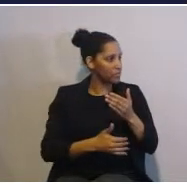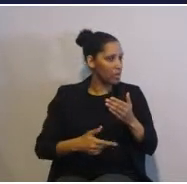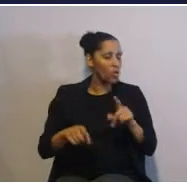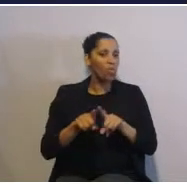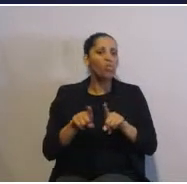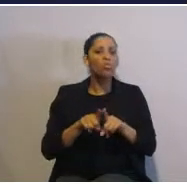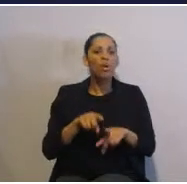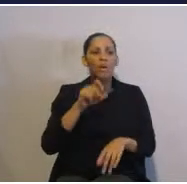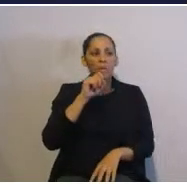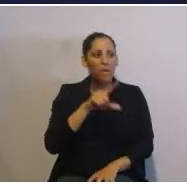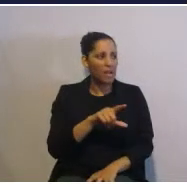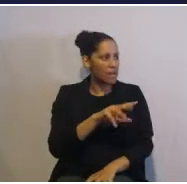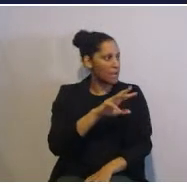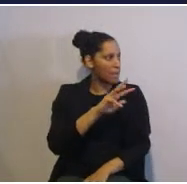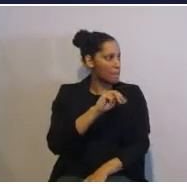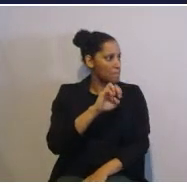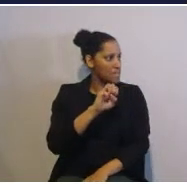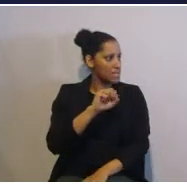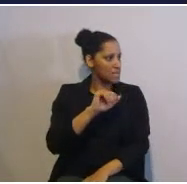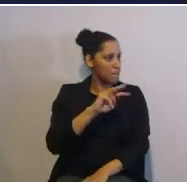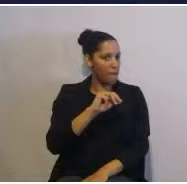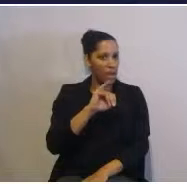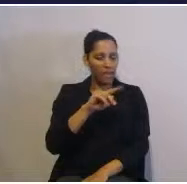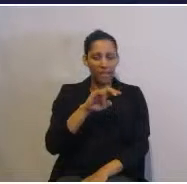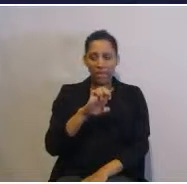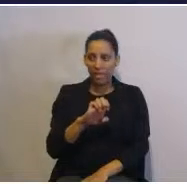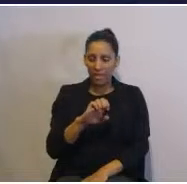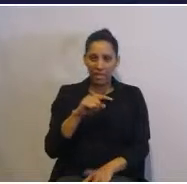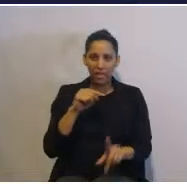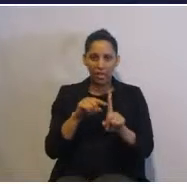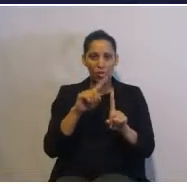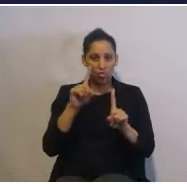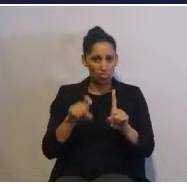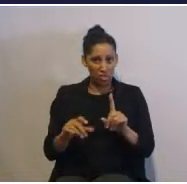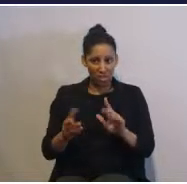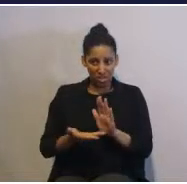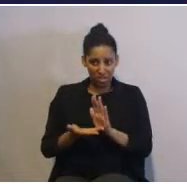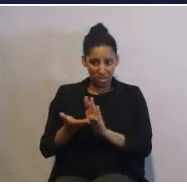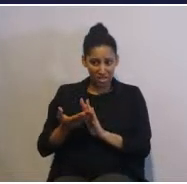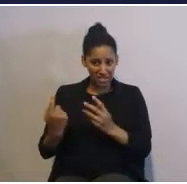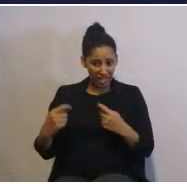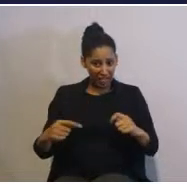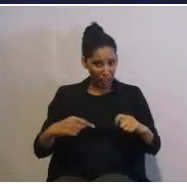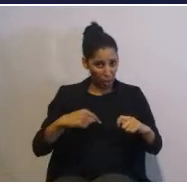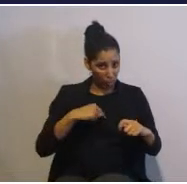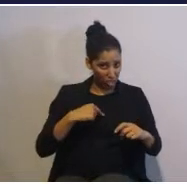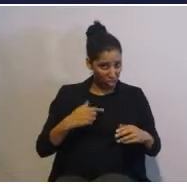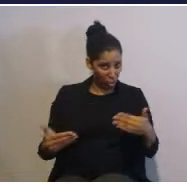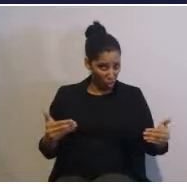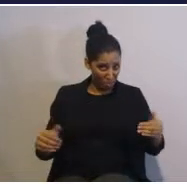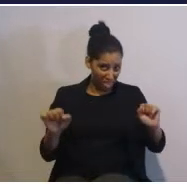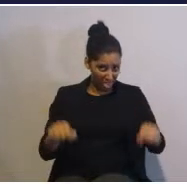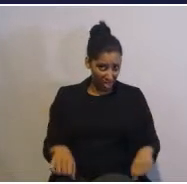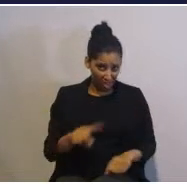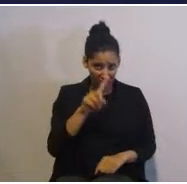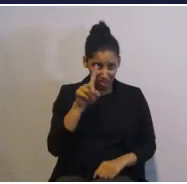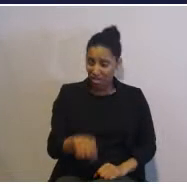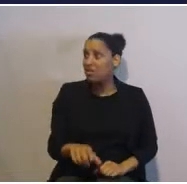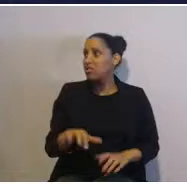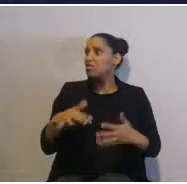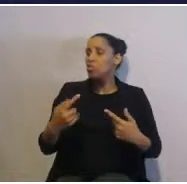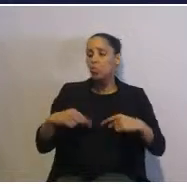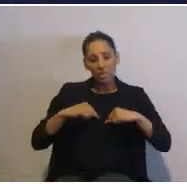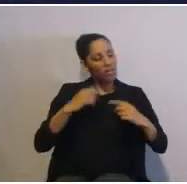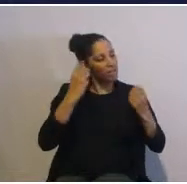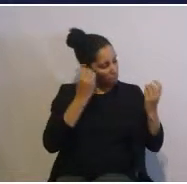Samani's question, is that if there is an increase in sales, will we be able to cope with it? And we would say that as ESCOM,